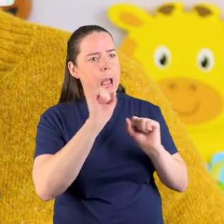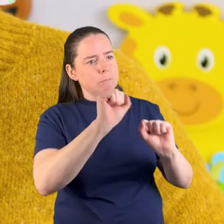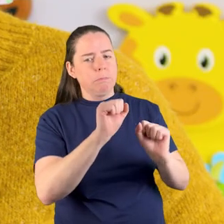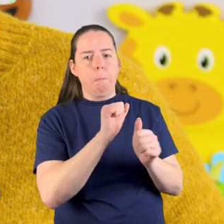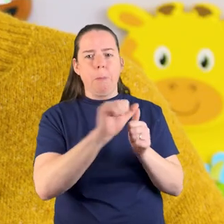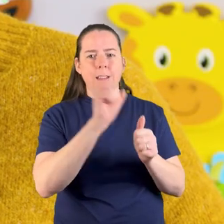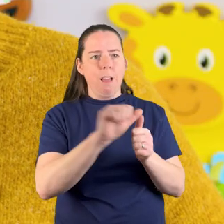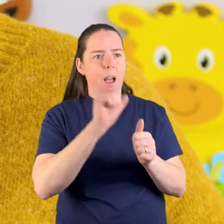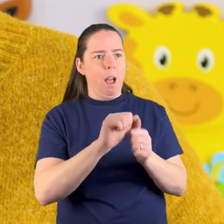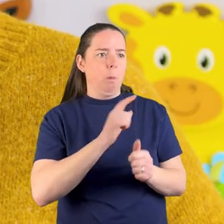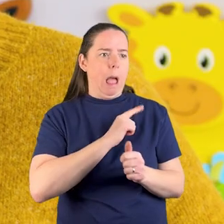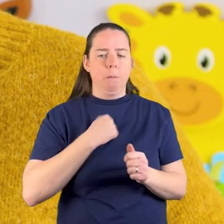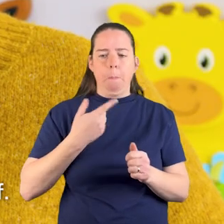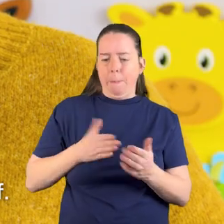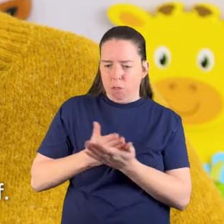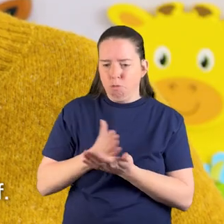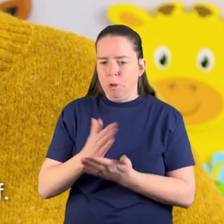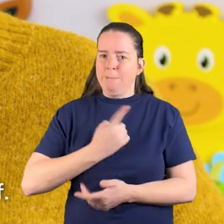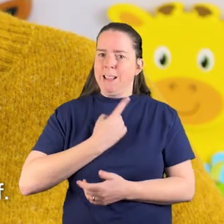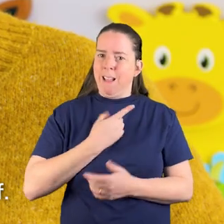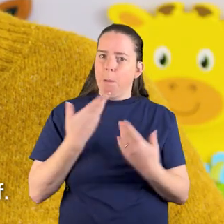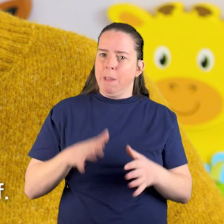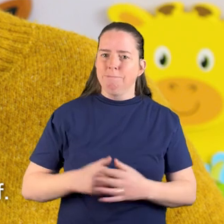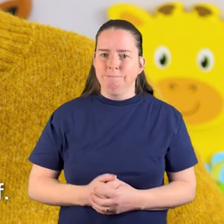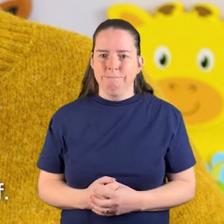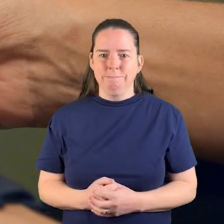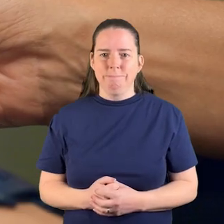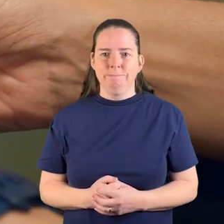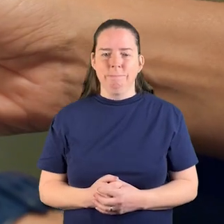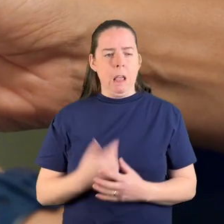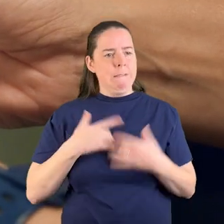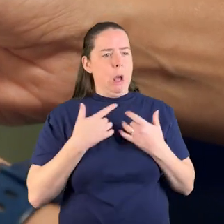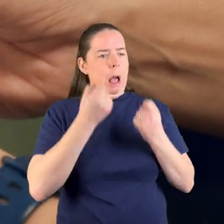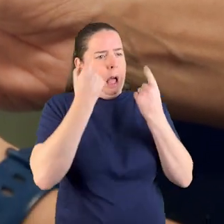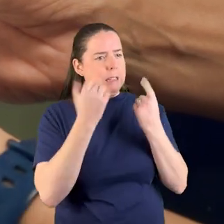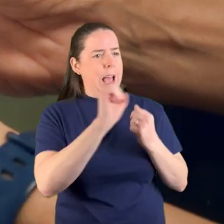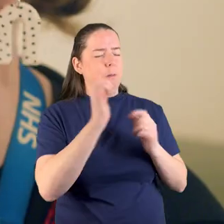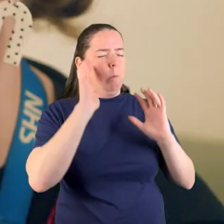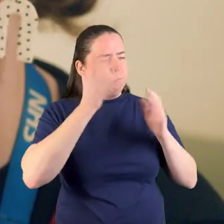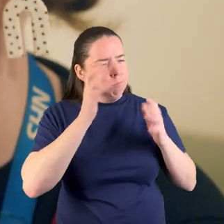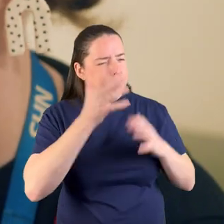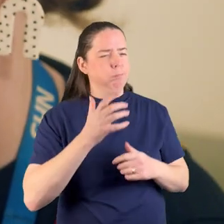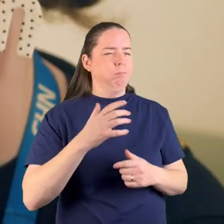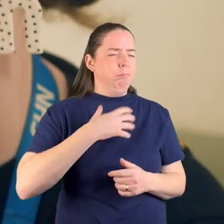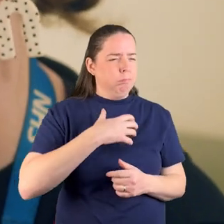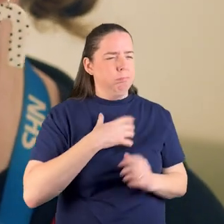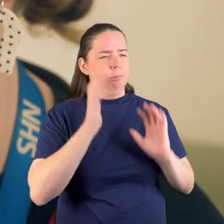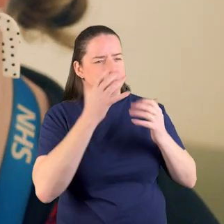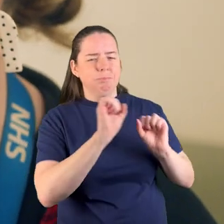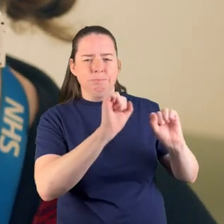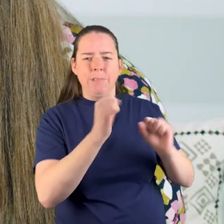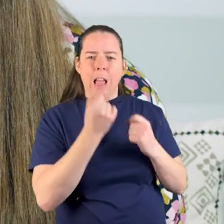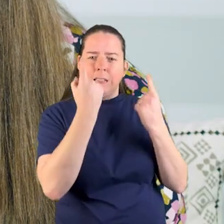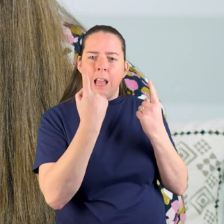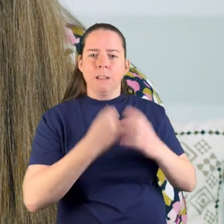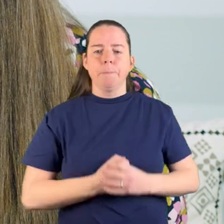than what I would have been able to if I'd got this job and not had personal experience myself. I feel like I understand their worries and their concerns more and the fears that they